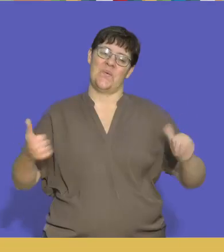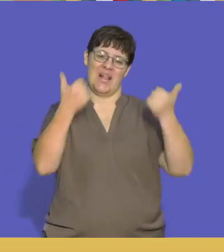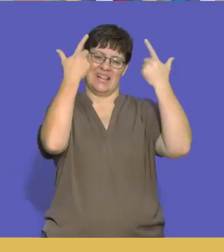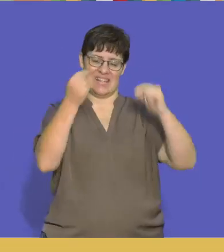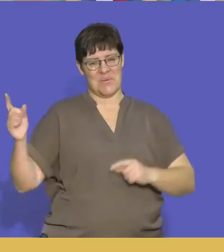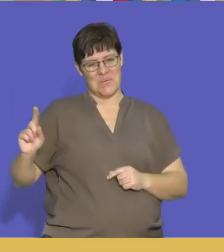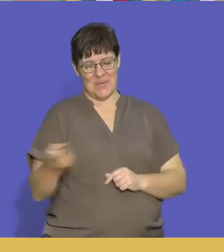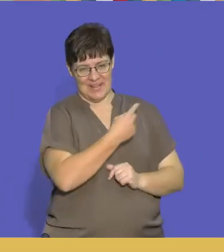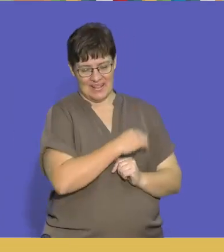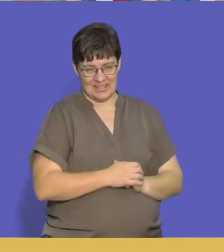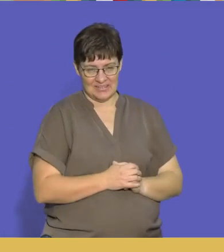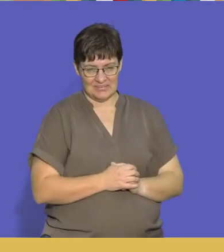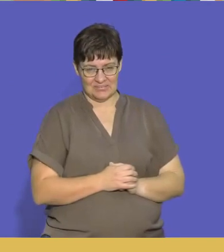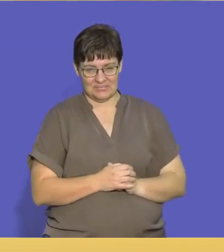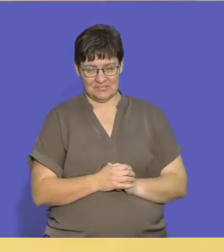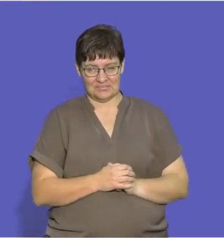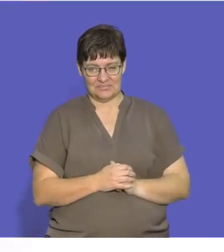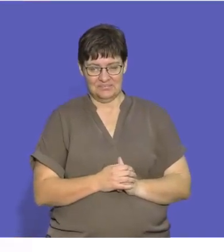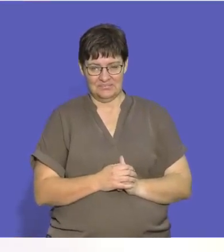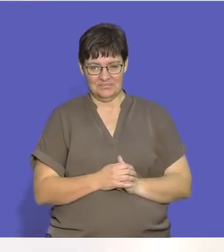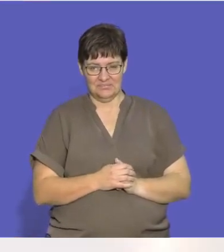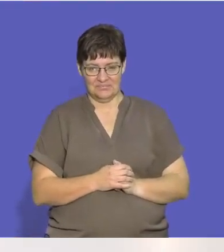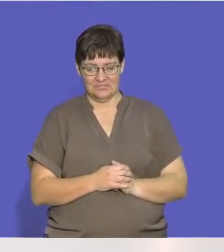well done, everyone.